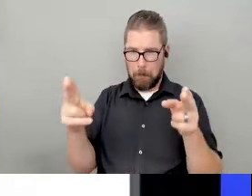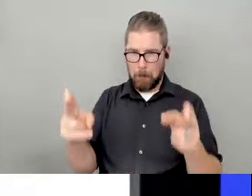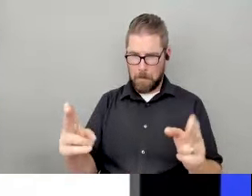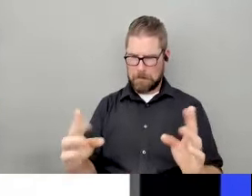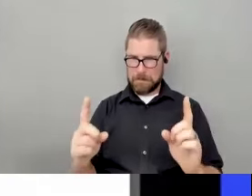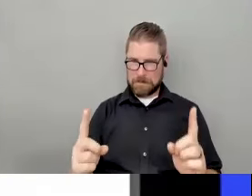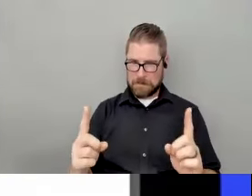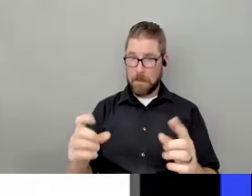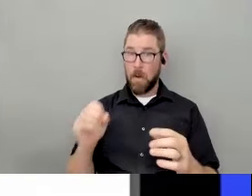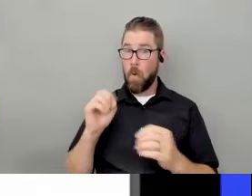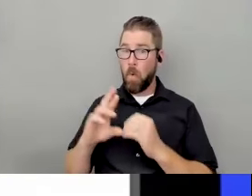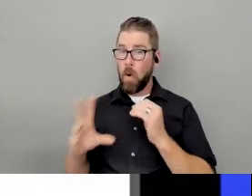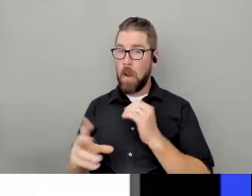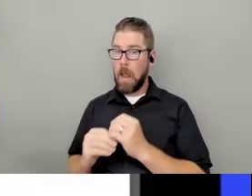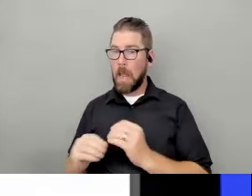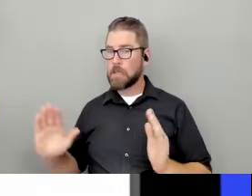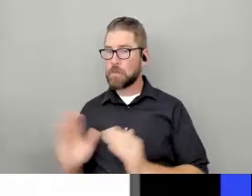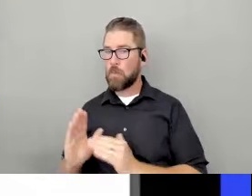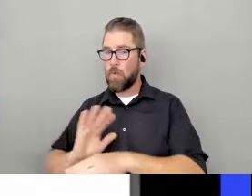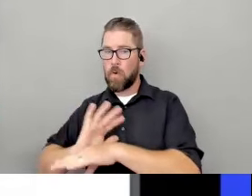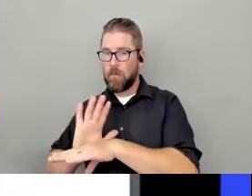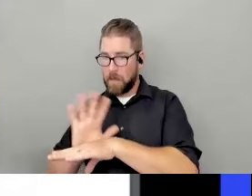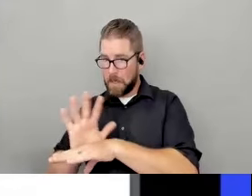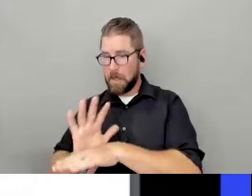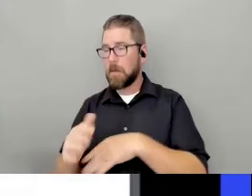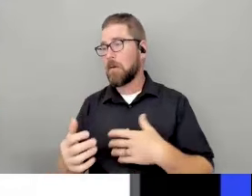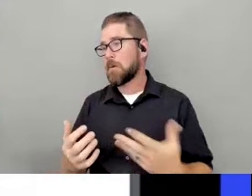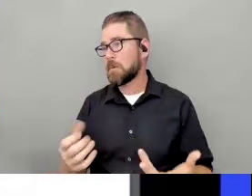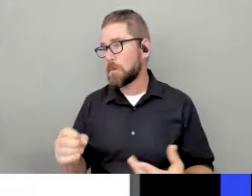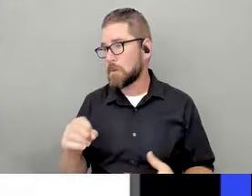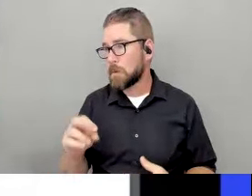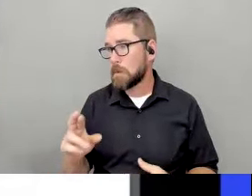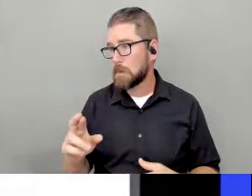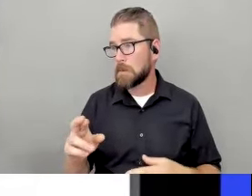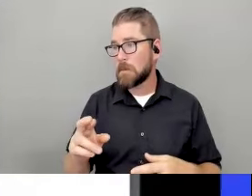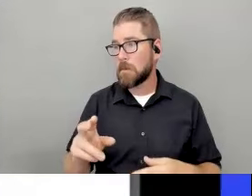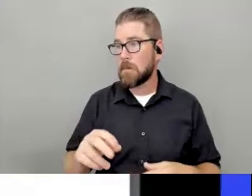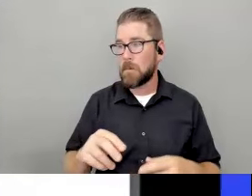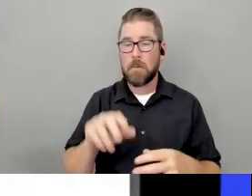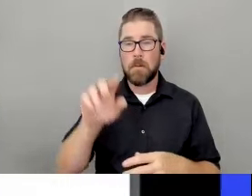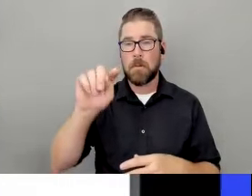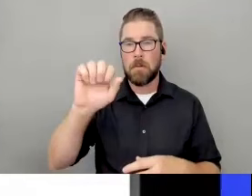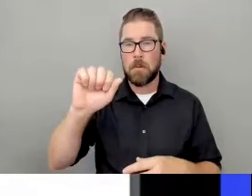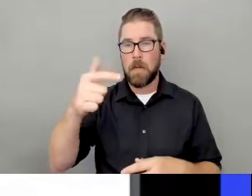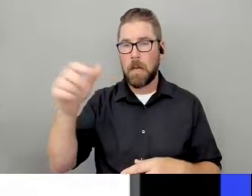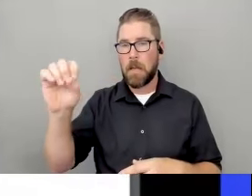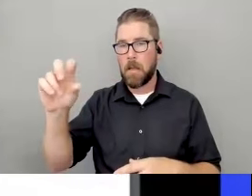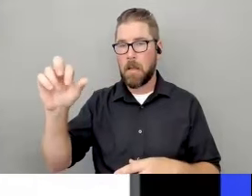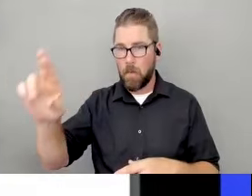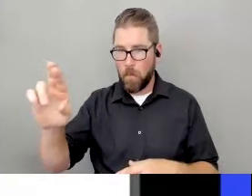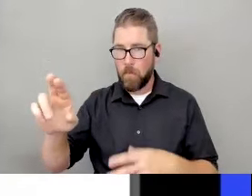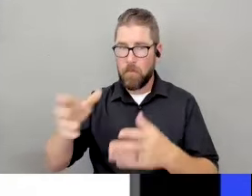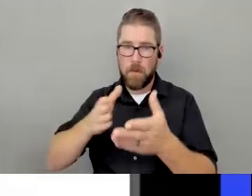many videos here. I could do the next tag over and get the interactions. We haven't made any yet, but they'll be listed